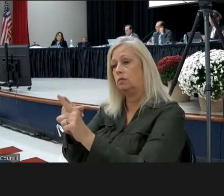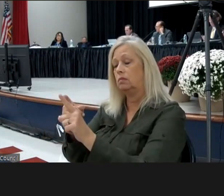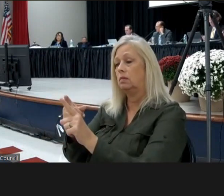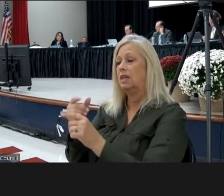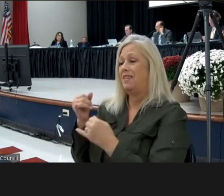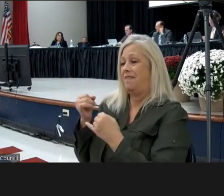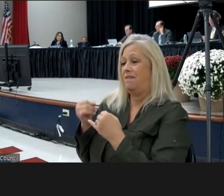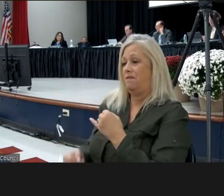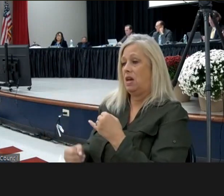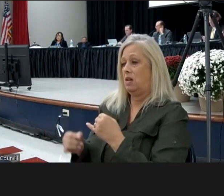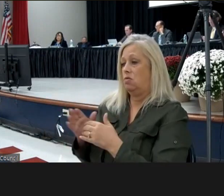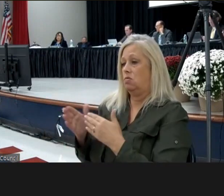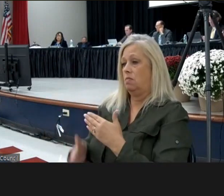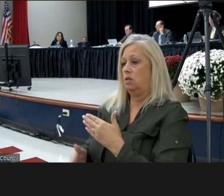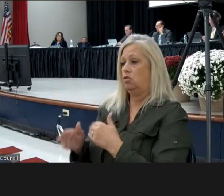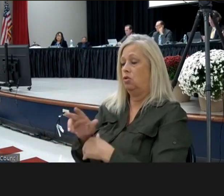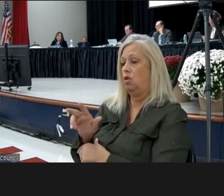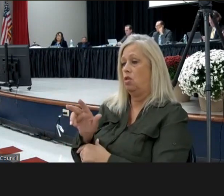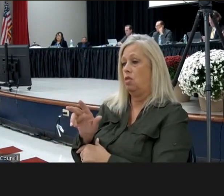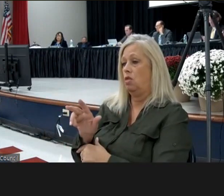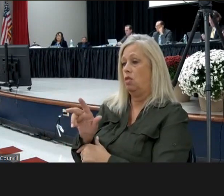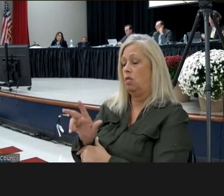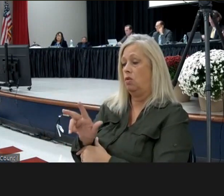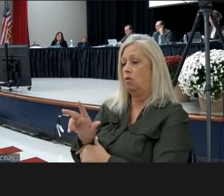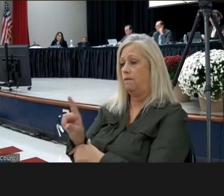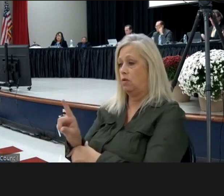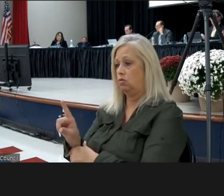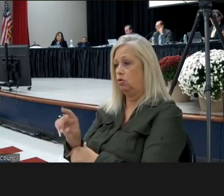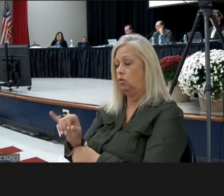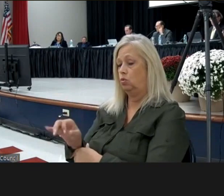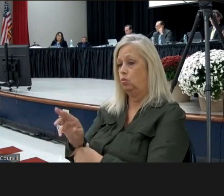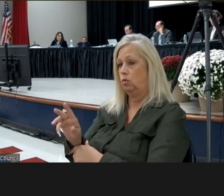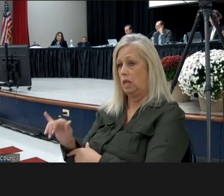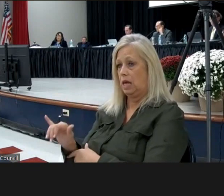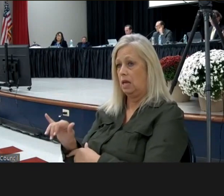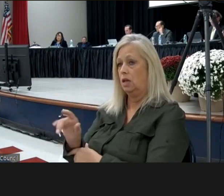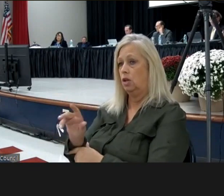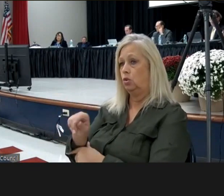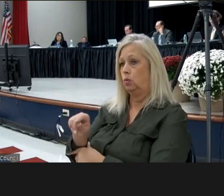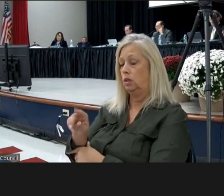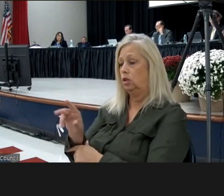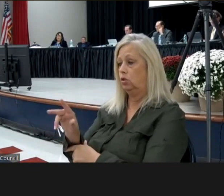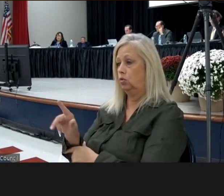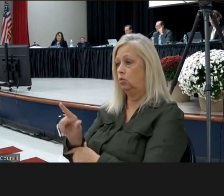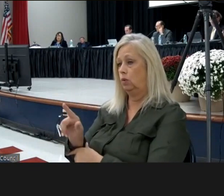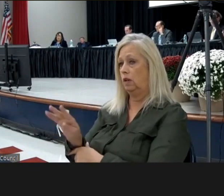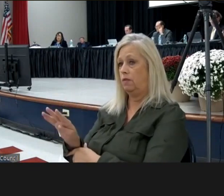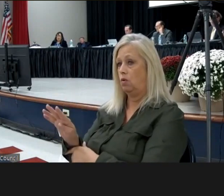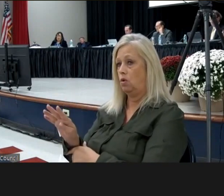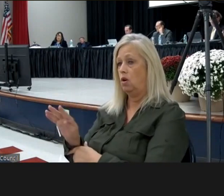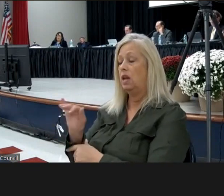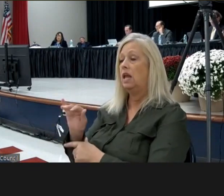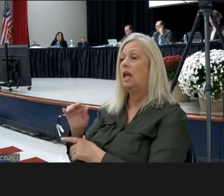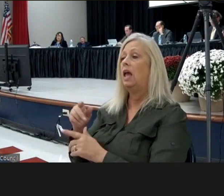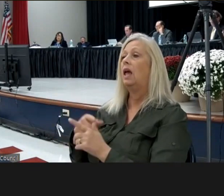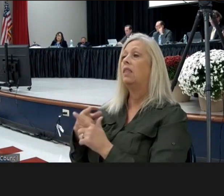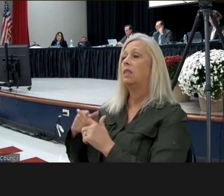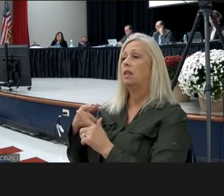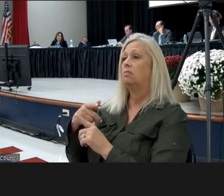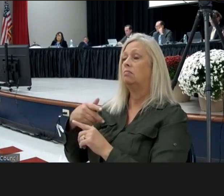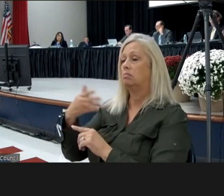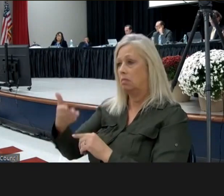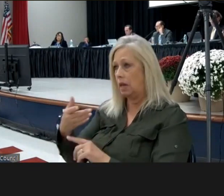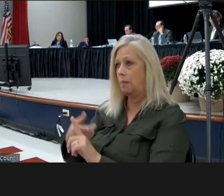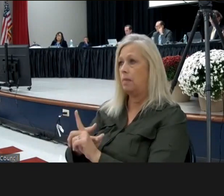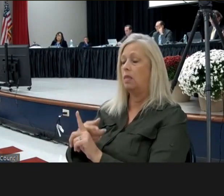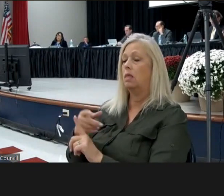scheduled for the 31st of July of 2024, with move-in taking place the following month in August.